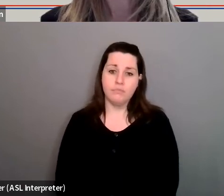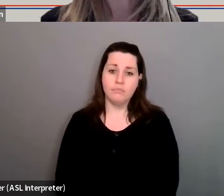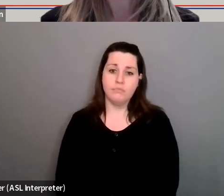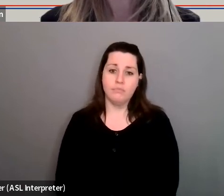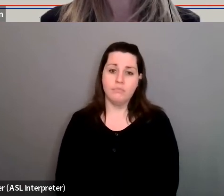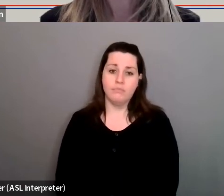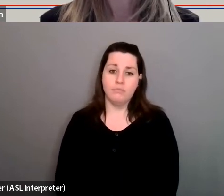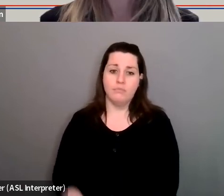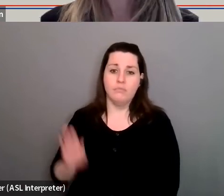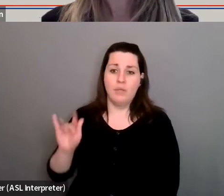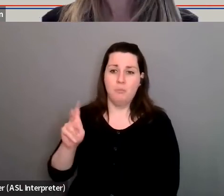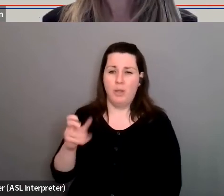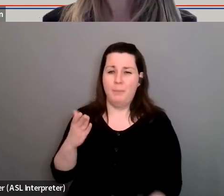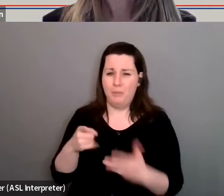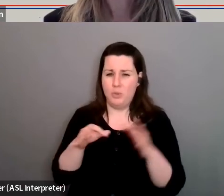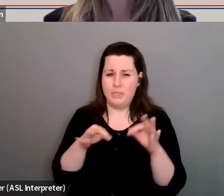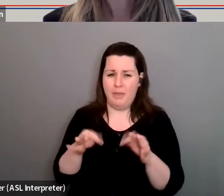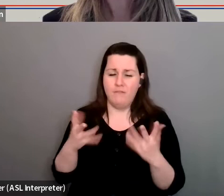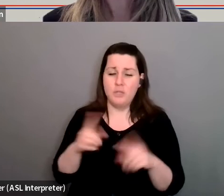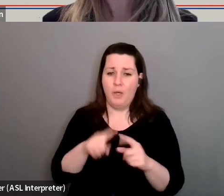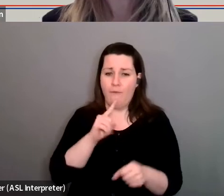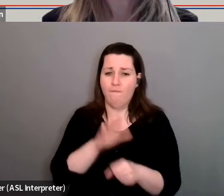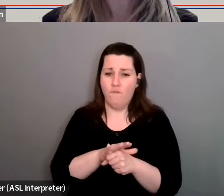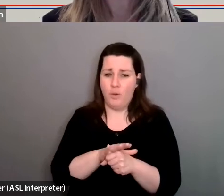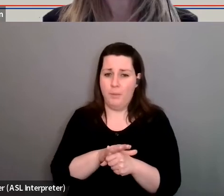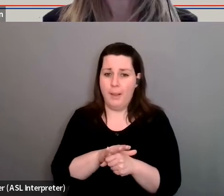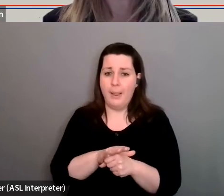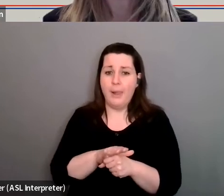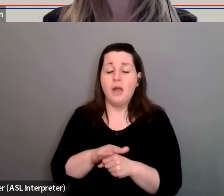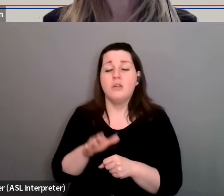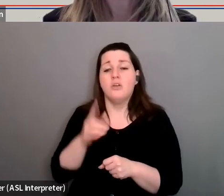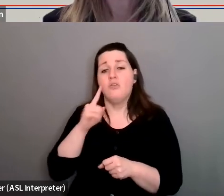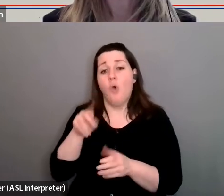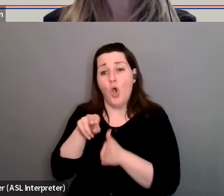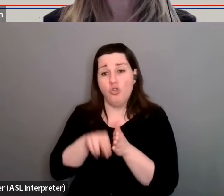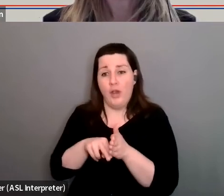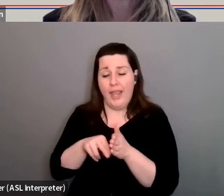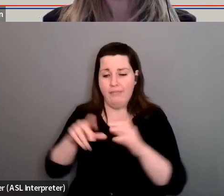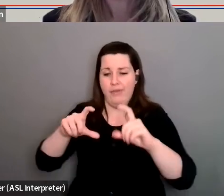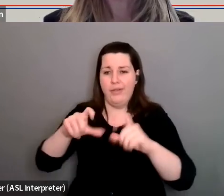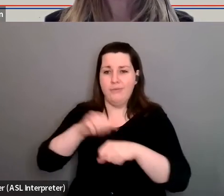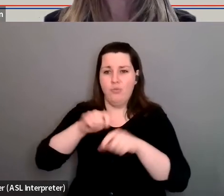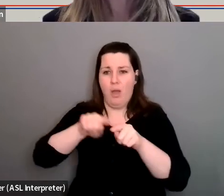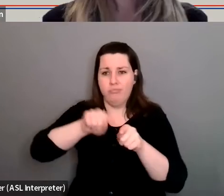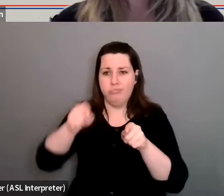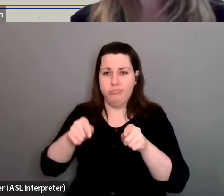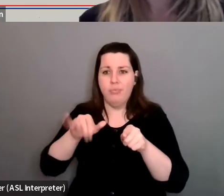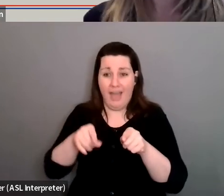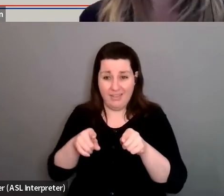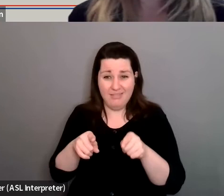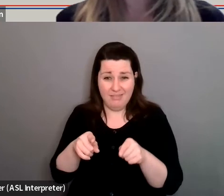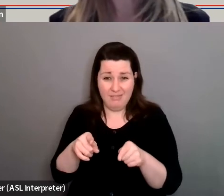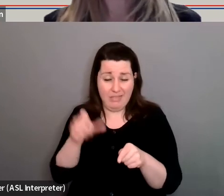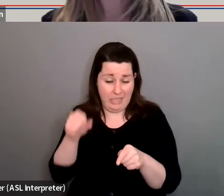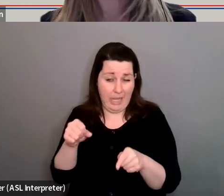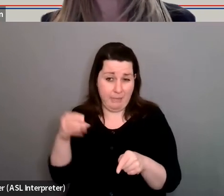And you may have covered this too, but just to confirm, is a tombstone for a grave an approved expense? Well, I'm going to caveat